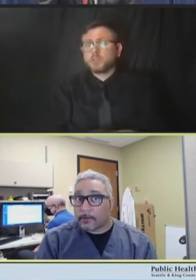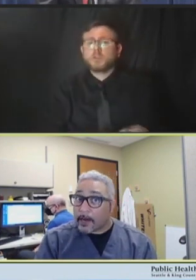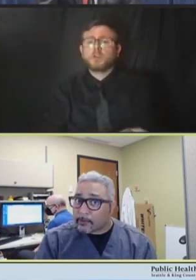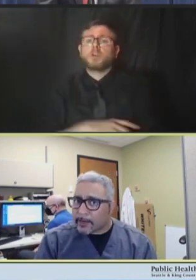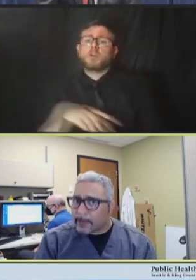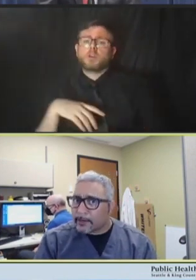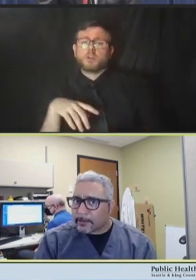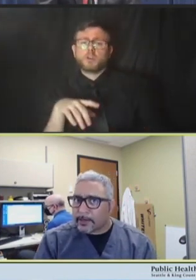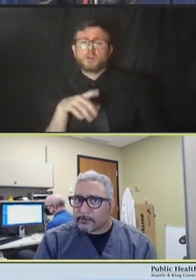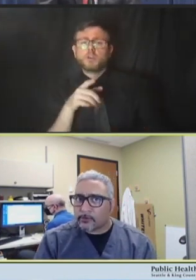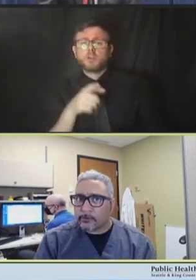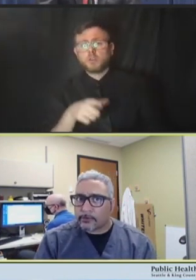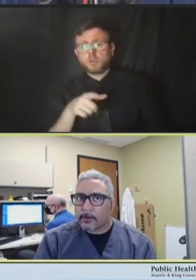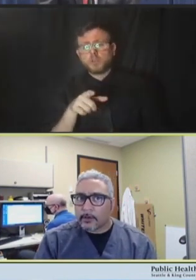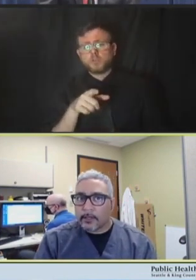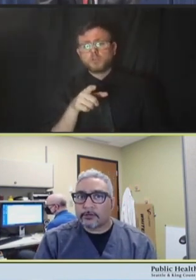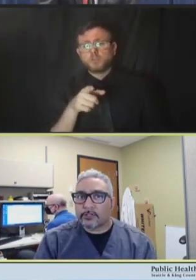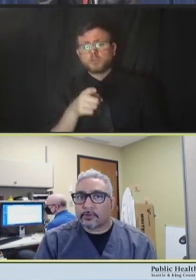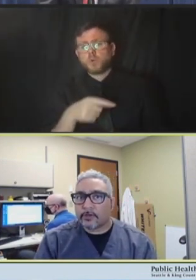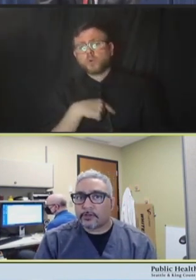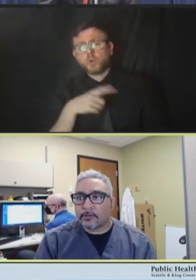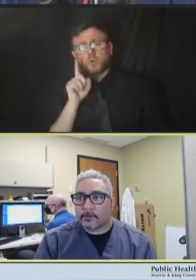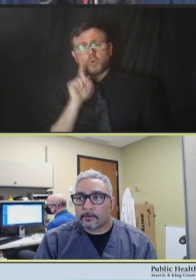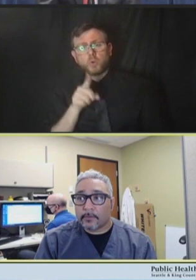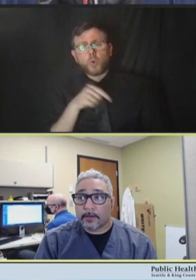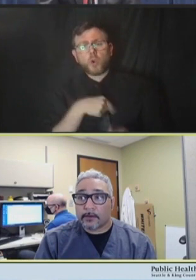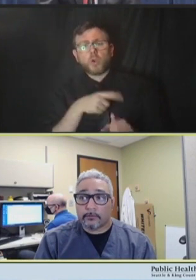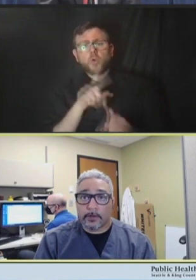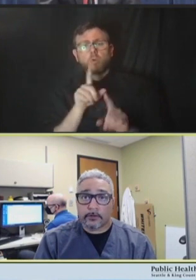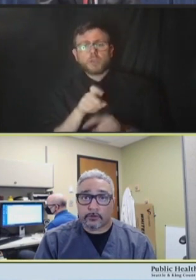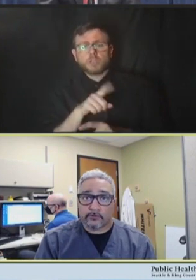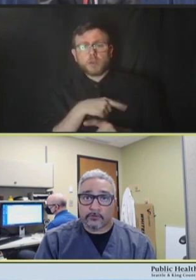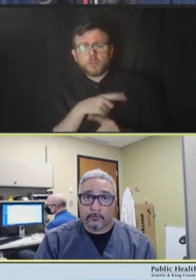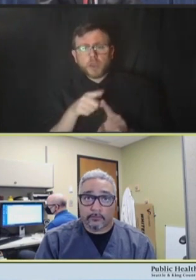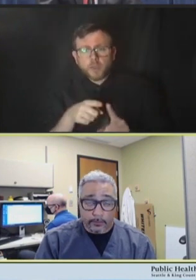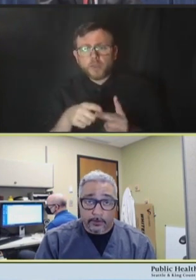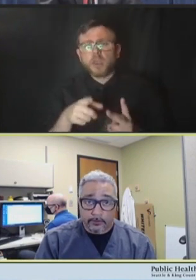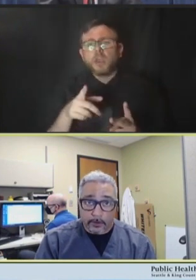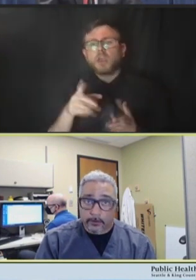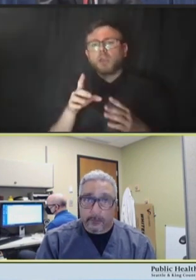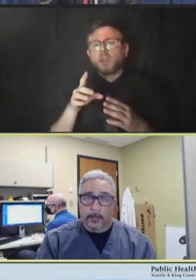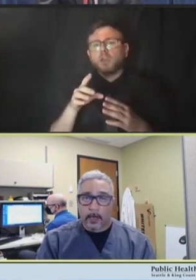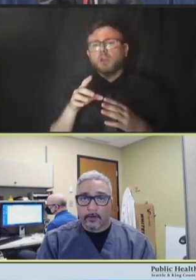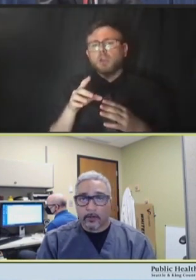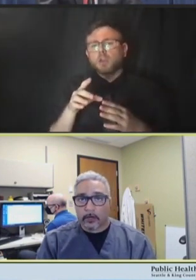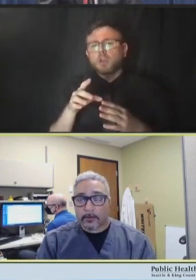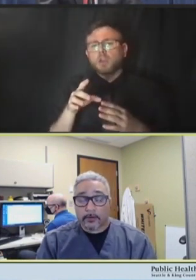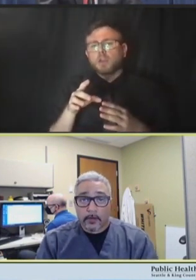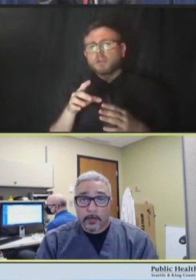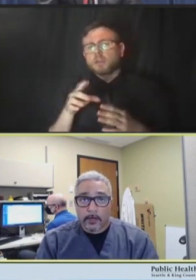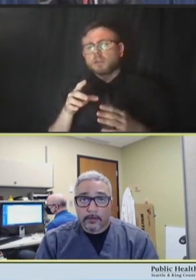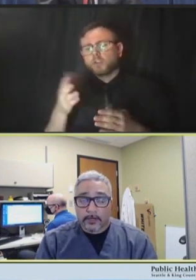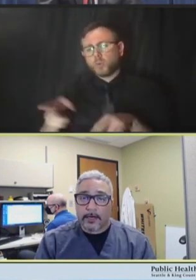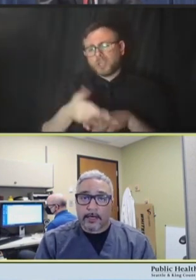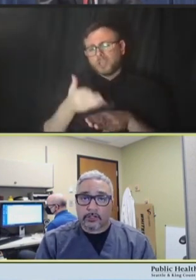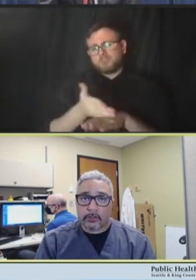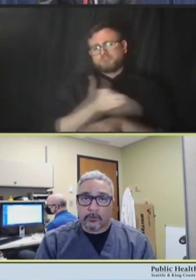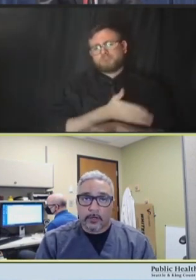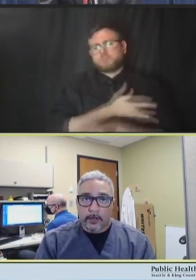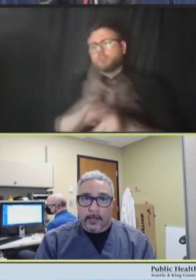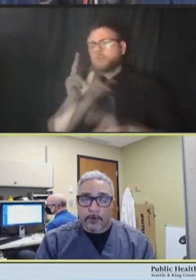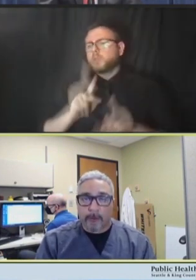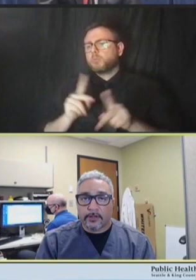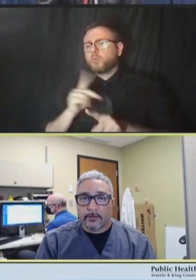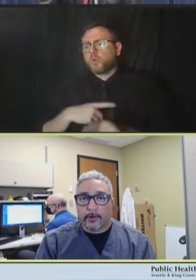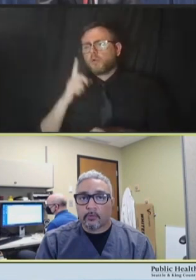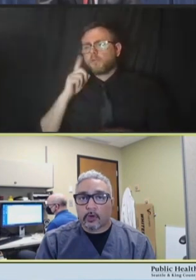the pipeline, I'd say, towards leadership positions in medicine and research from communities of color. I mean, look, so, the data has shown